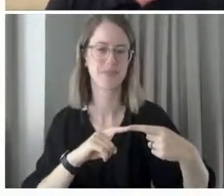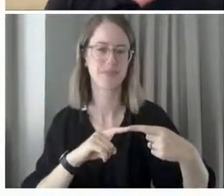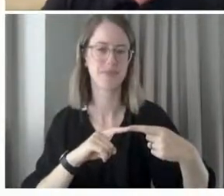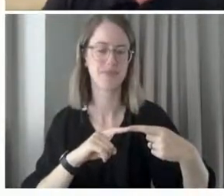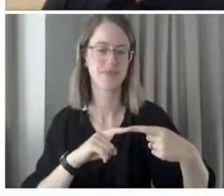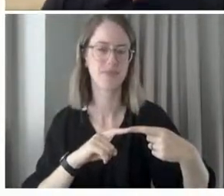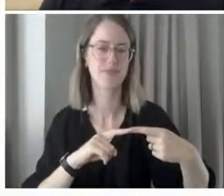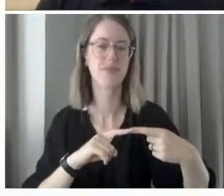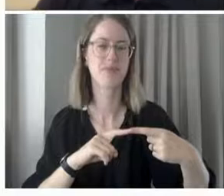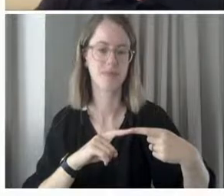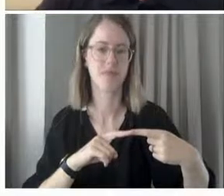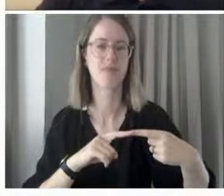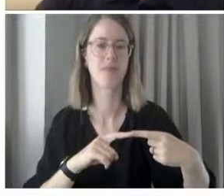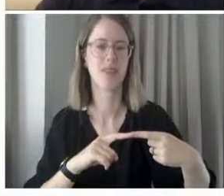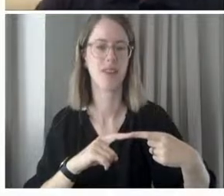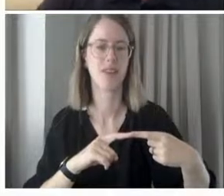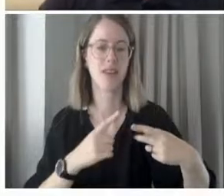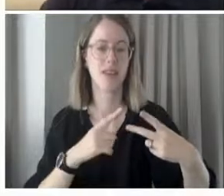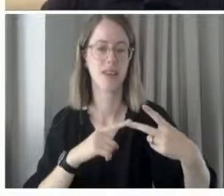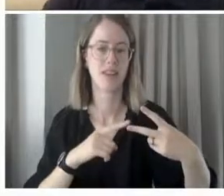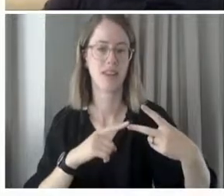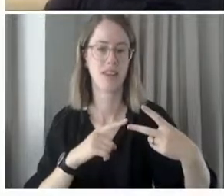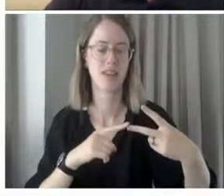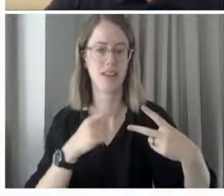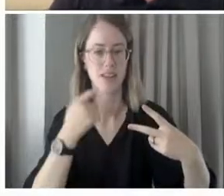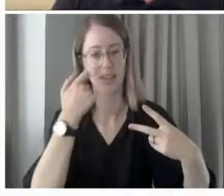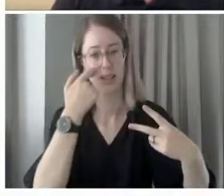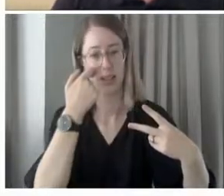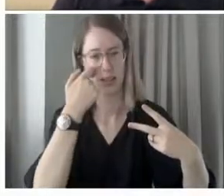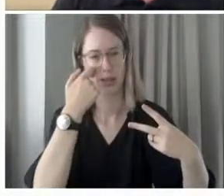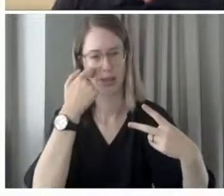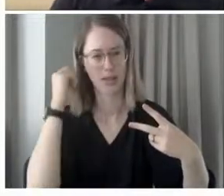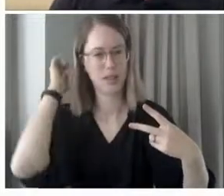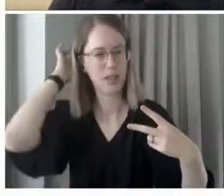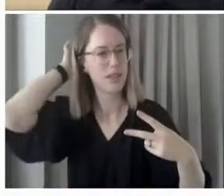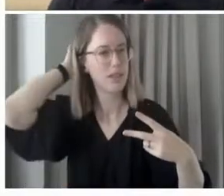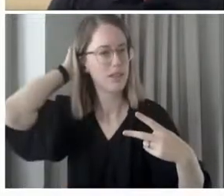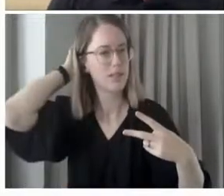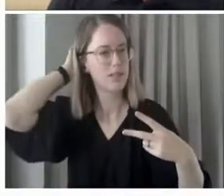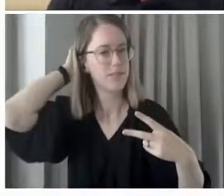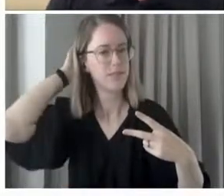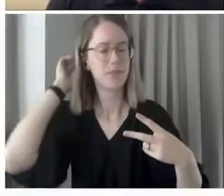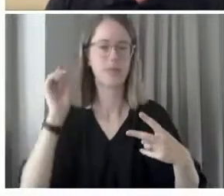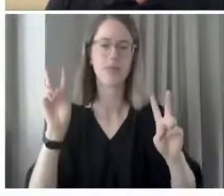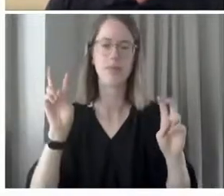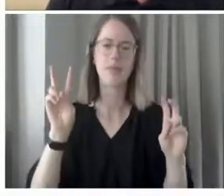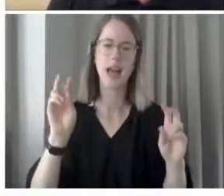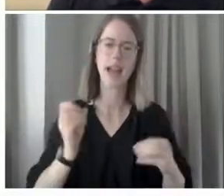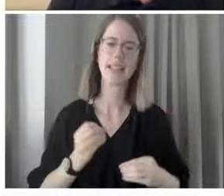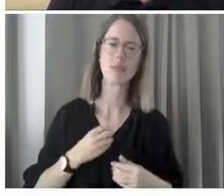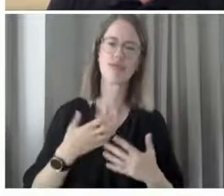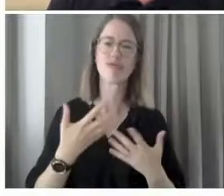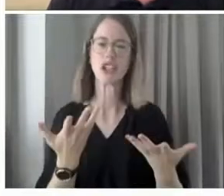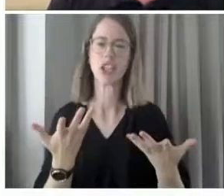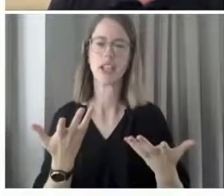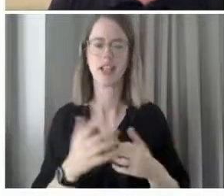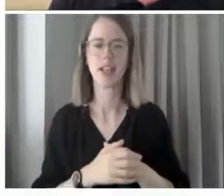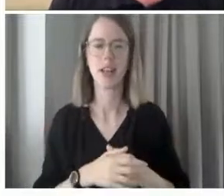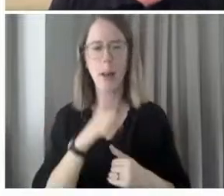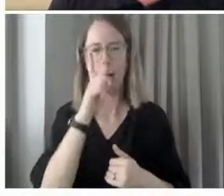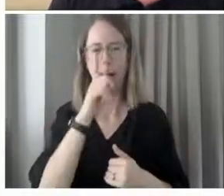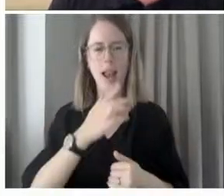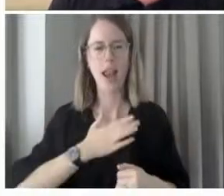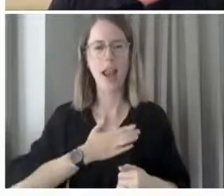So my second I'm going to show you is expression. Expression are people. They